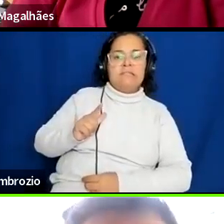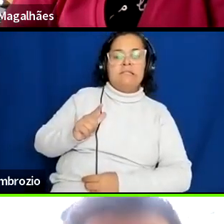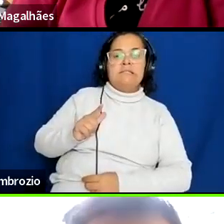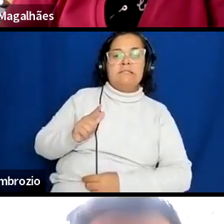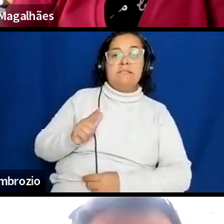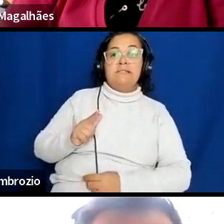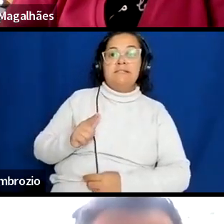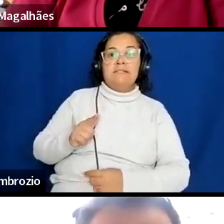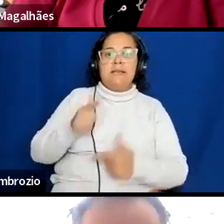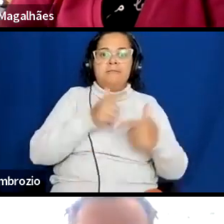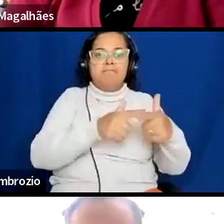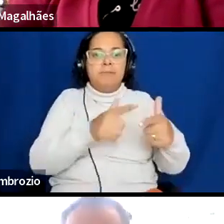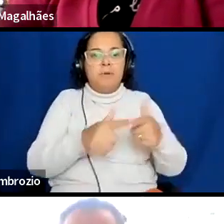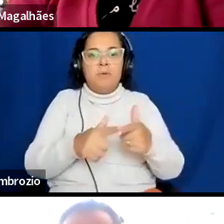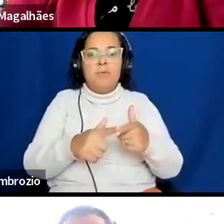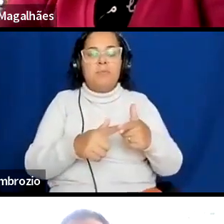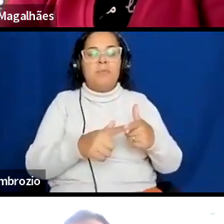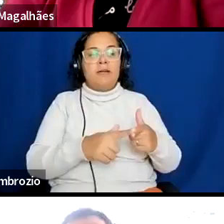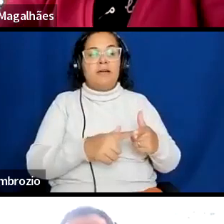Thank you. Thank you.